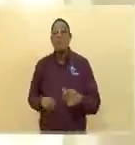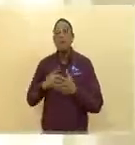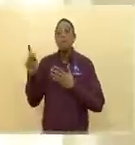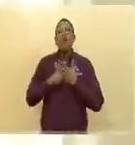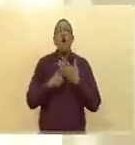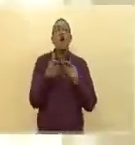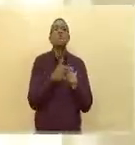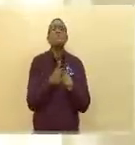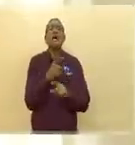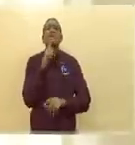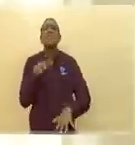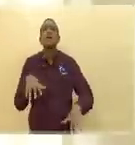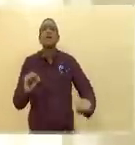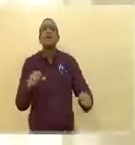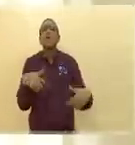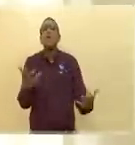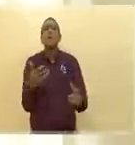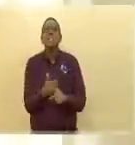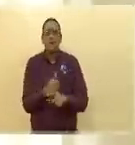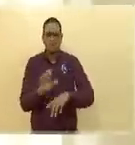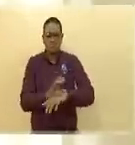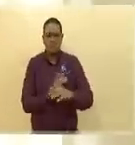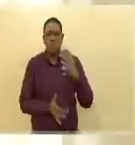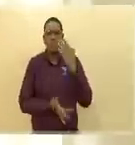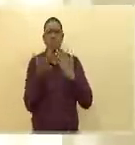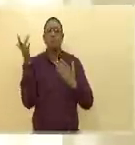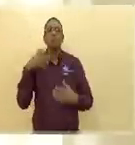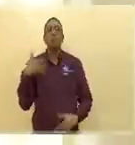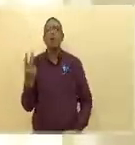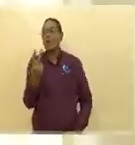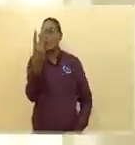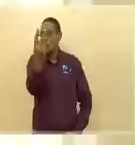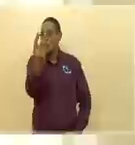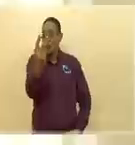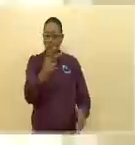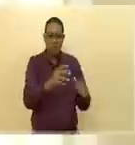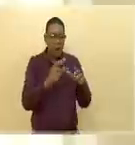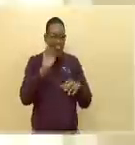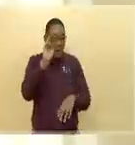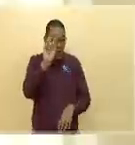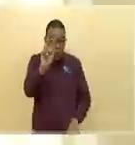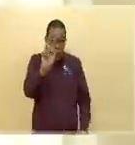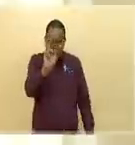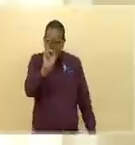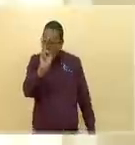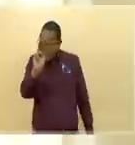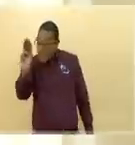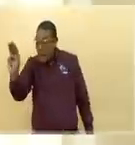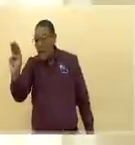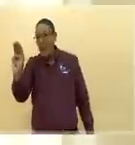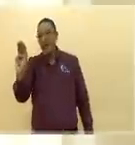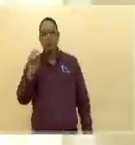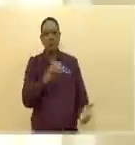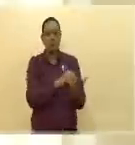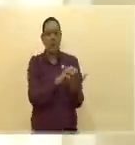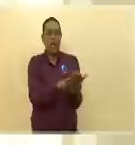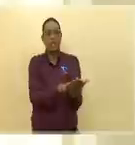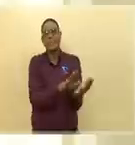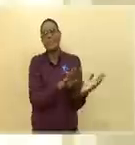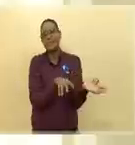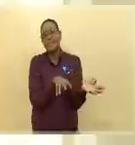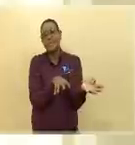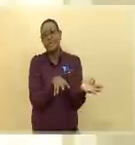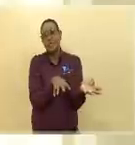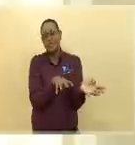program is undertaking the digitization of 2 million vital records of